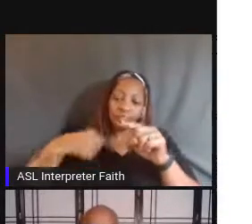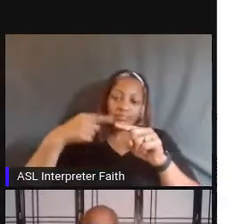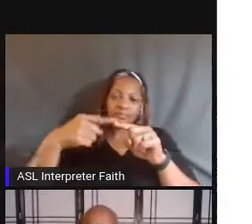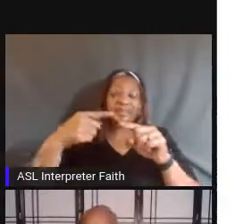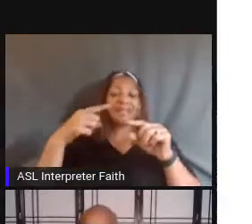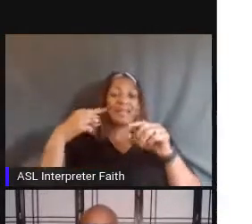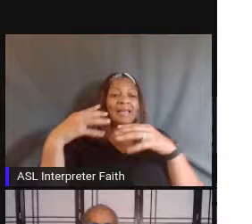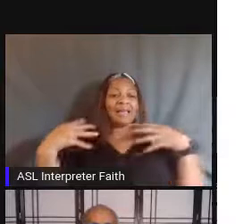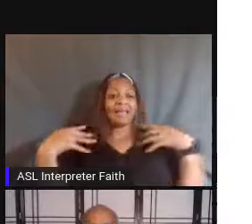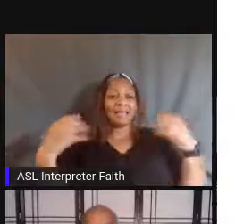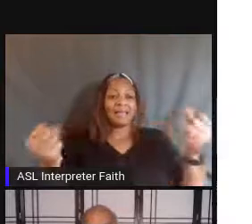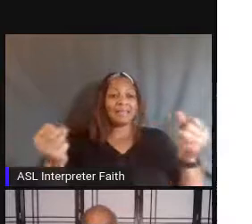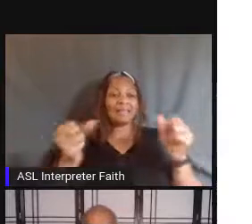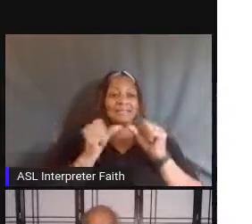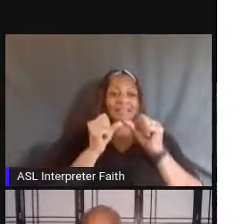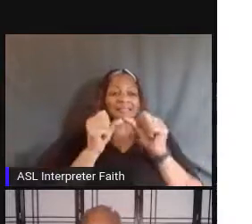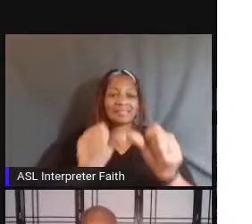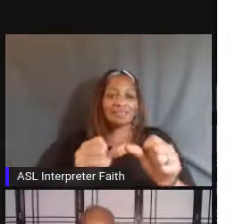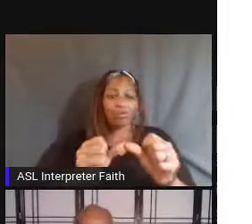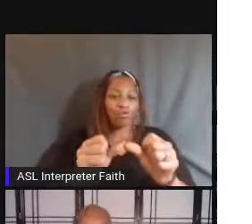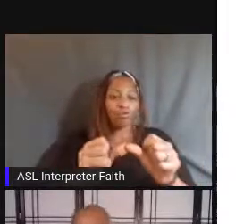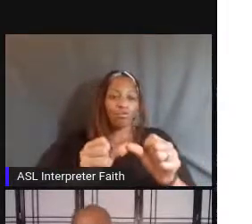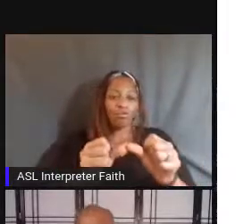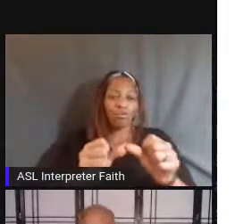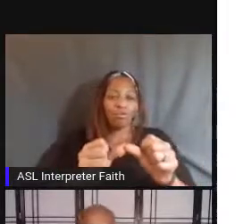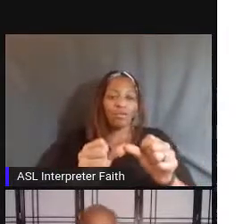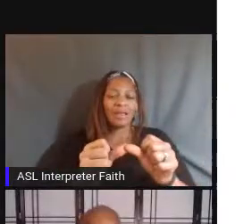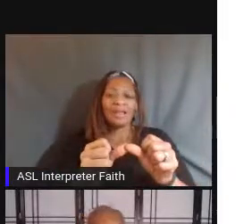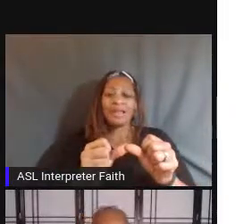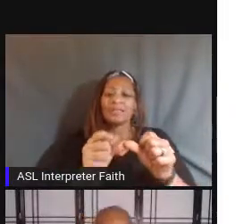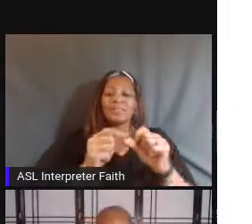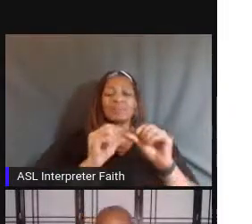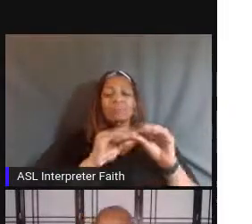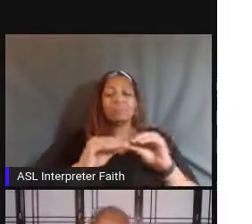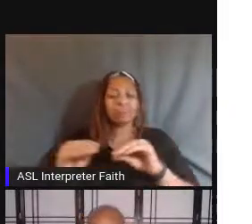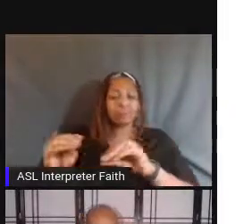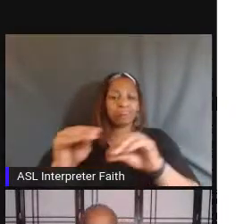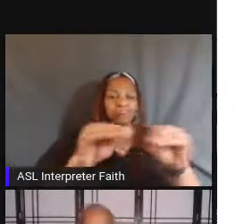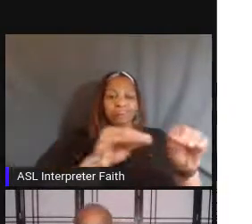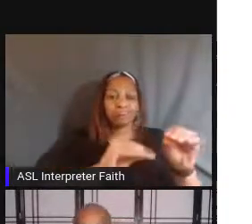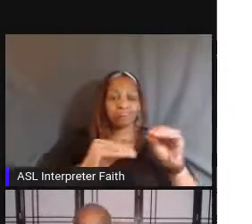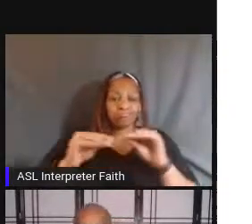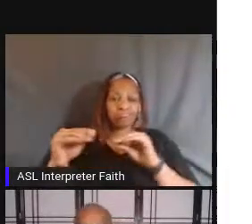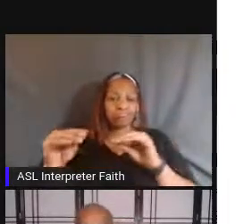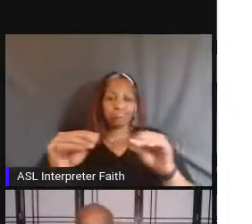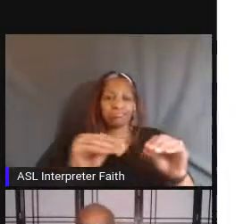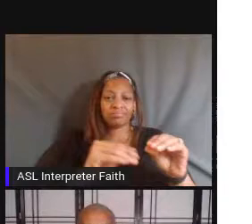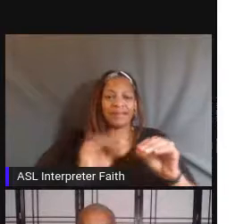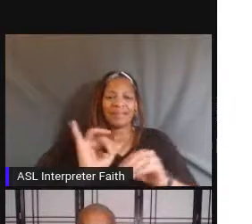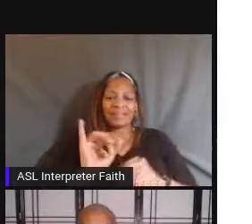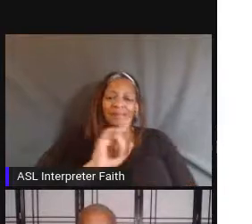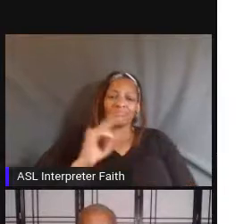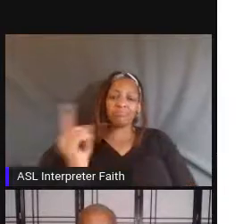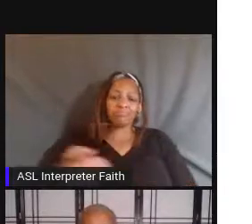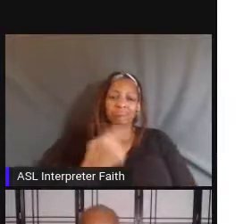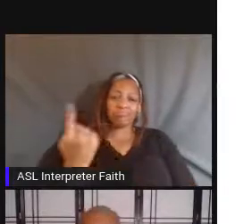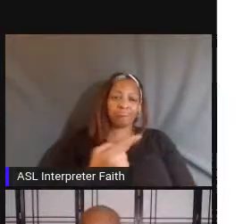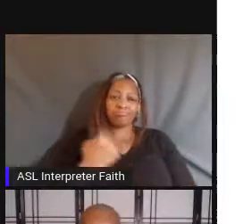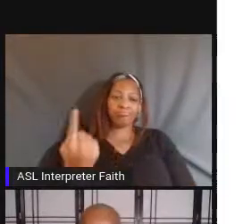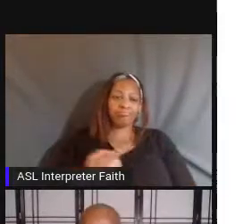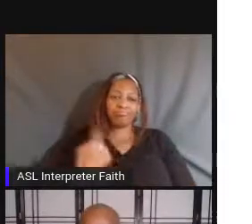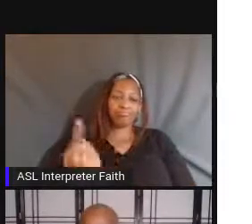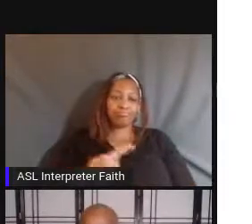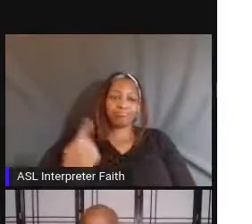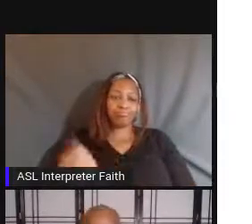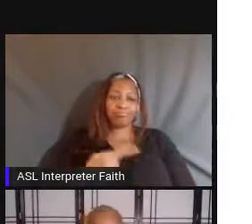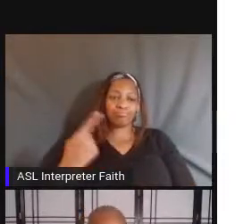continuum. It is a spiral that is ever in motion, just like spiral dynamics. It is